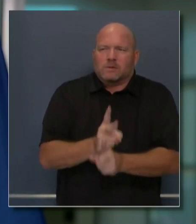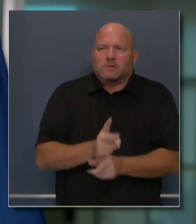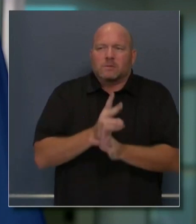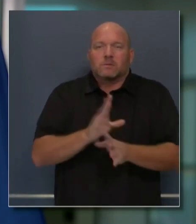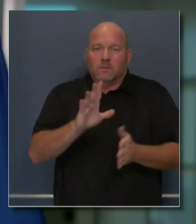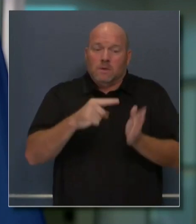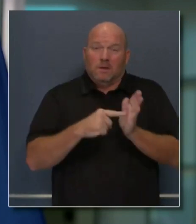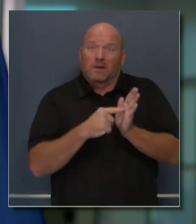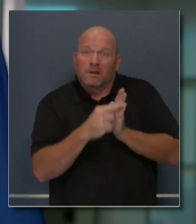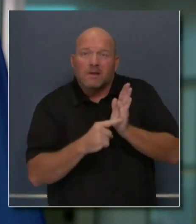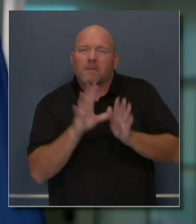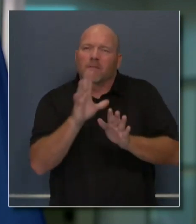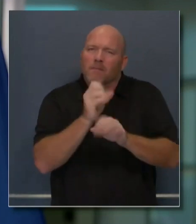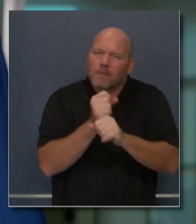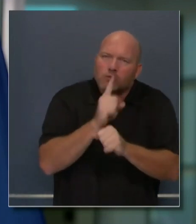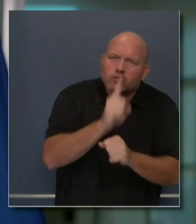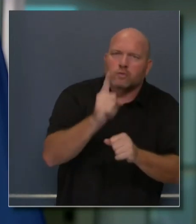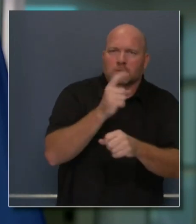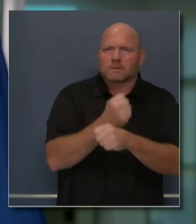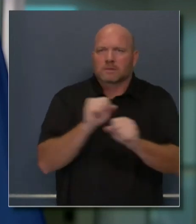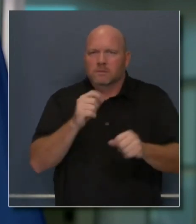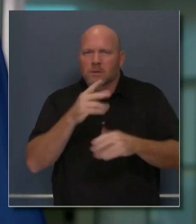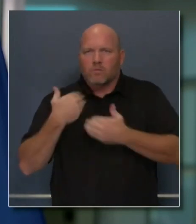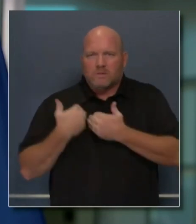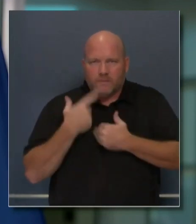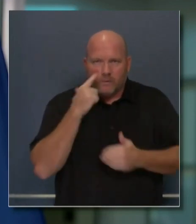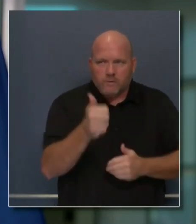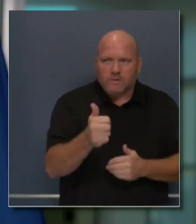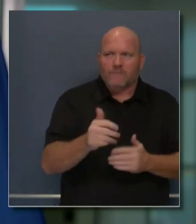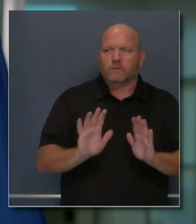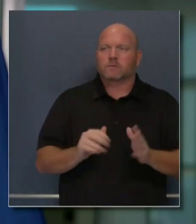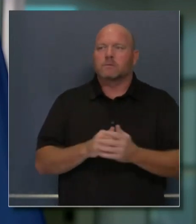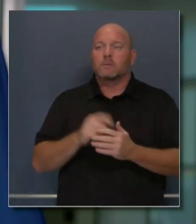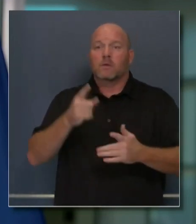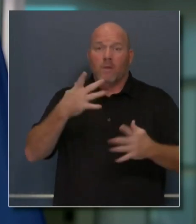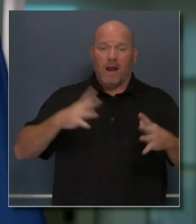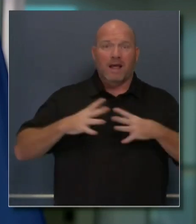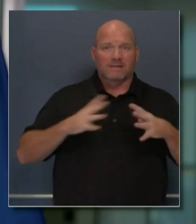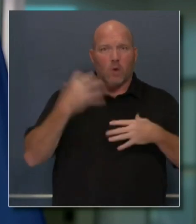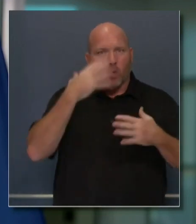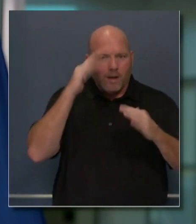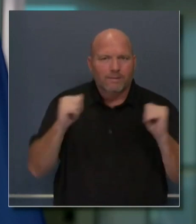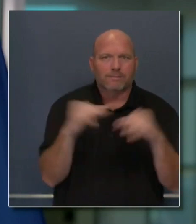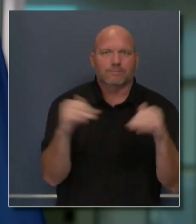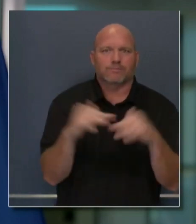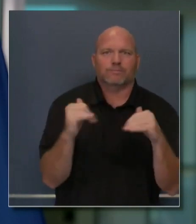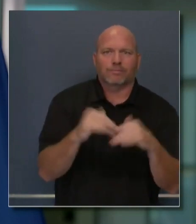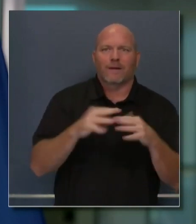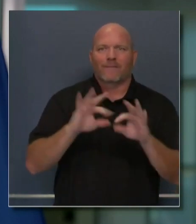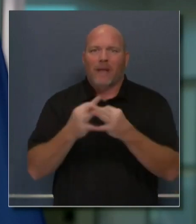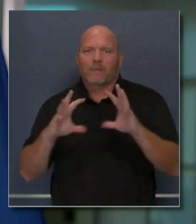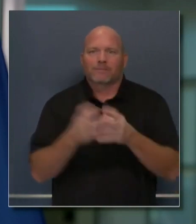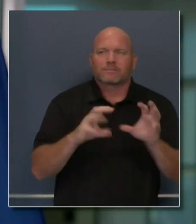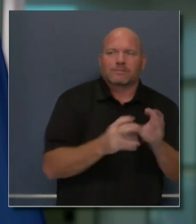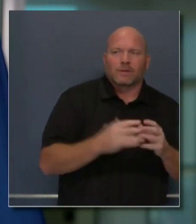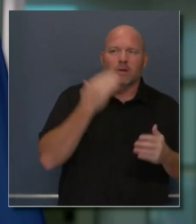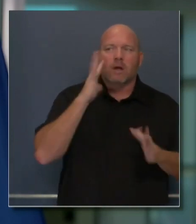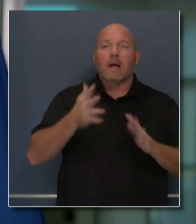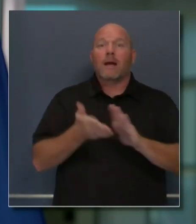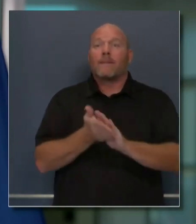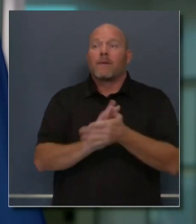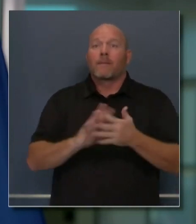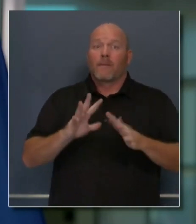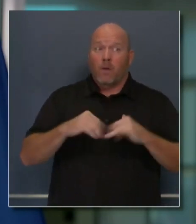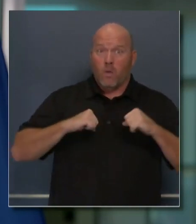in to the holidays, but also we're entering into part of the year where things cool down and people are